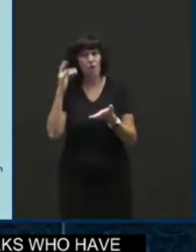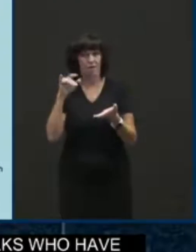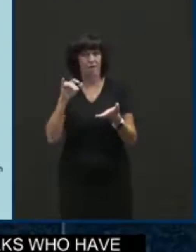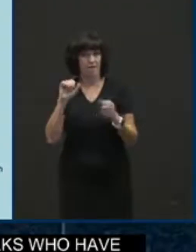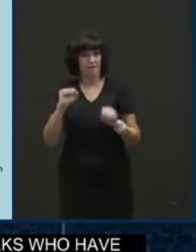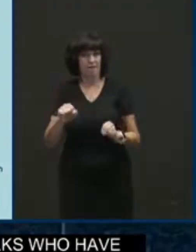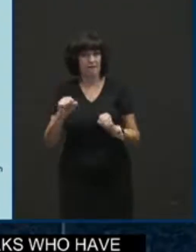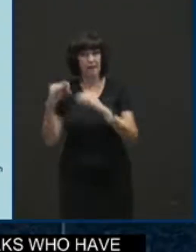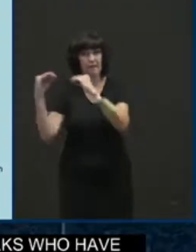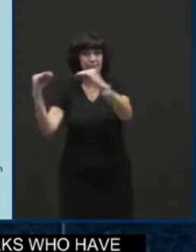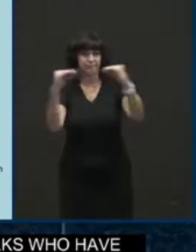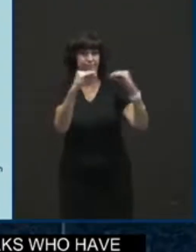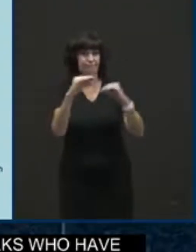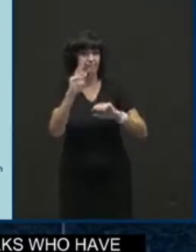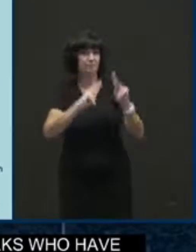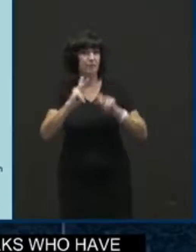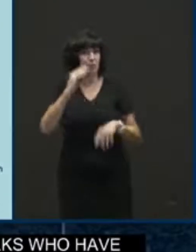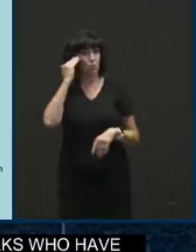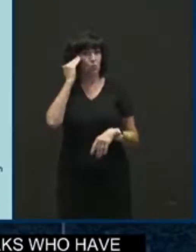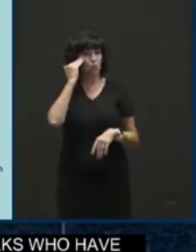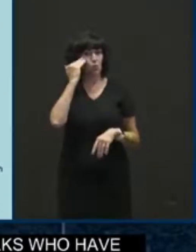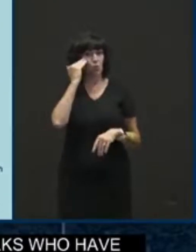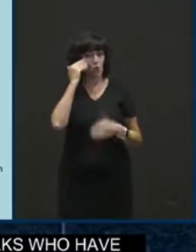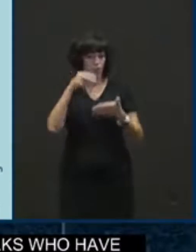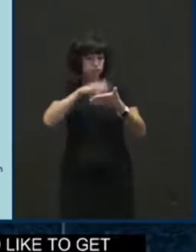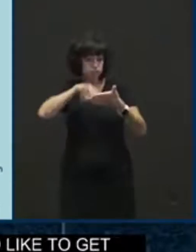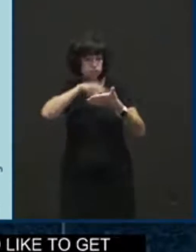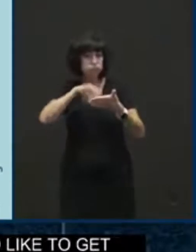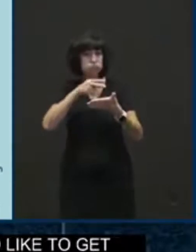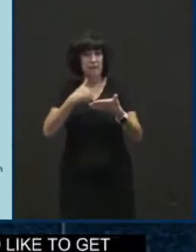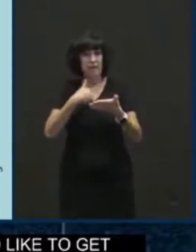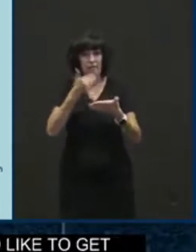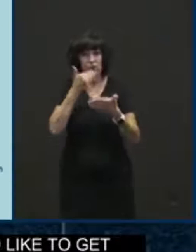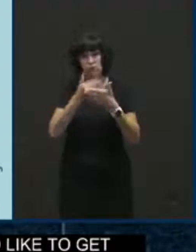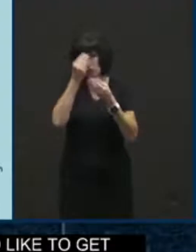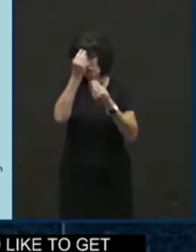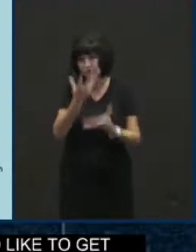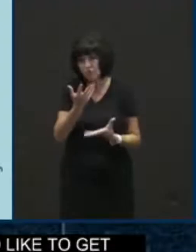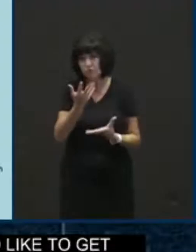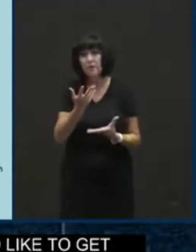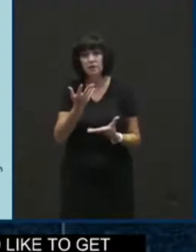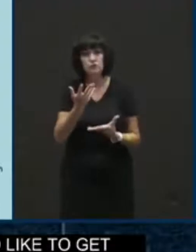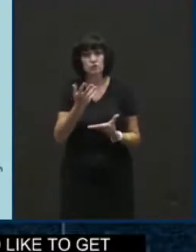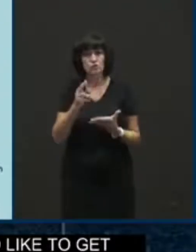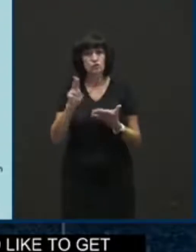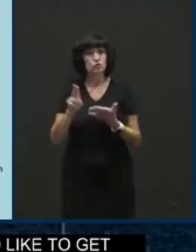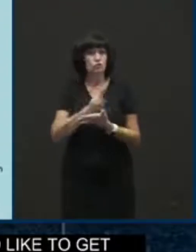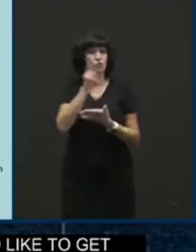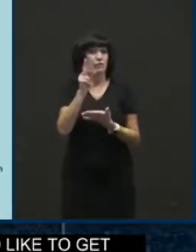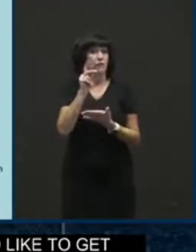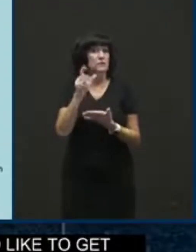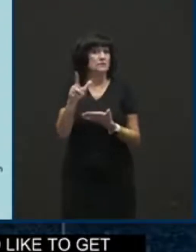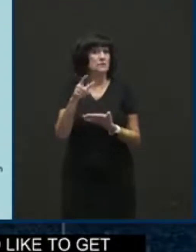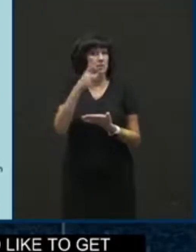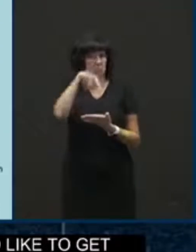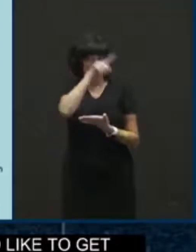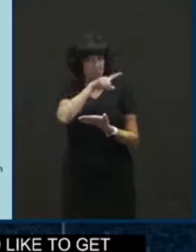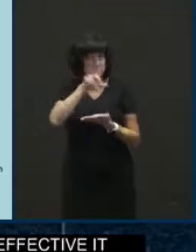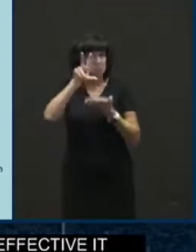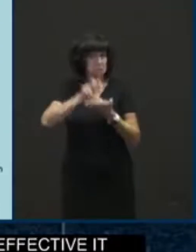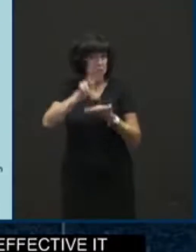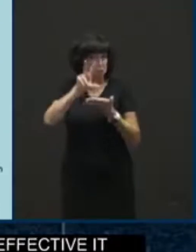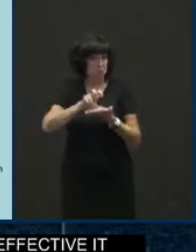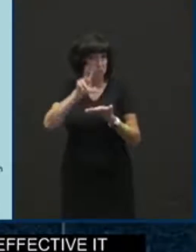I understand the uptake at the University of Delaware has been going reasonably well, although it's hard to know